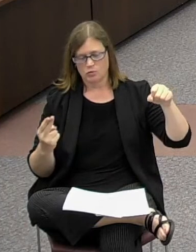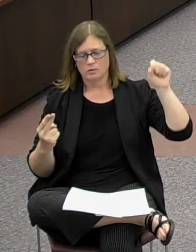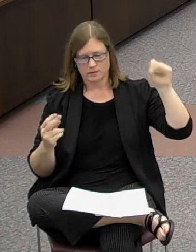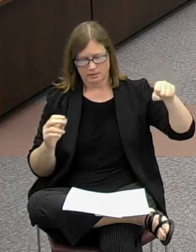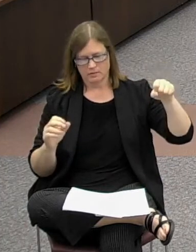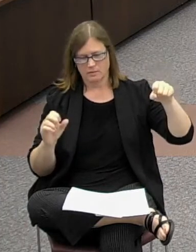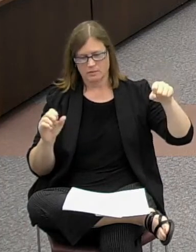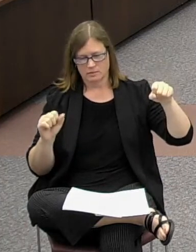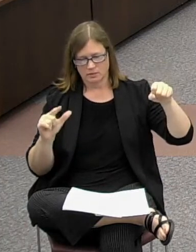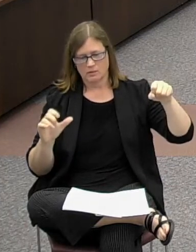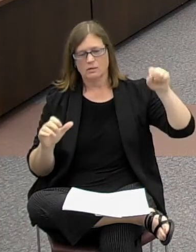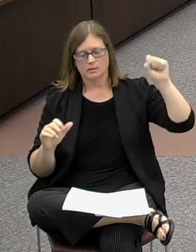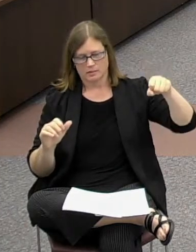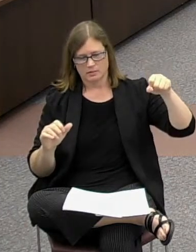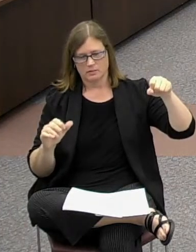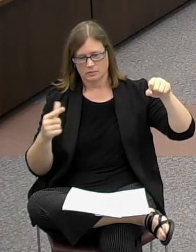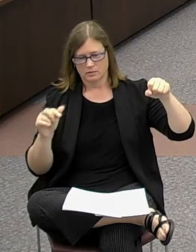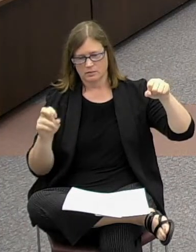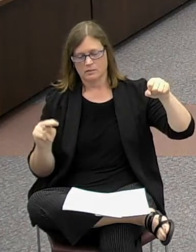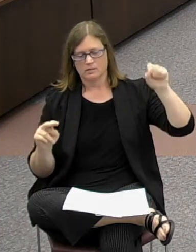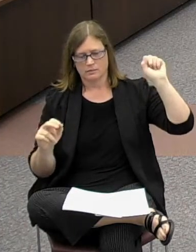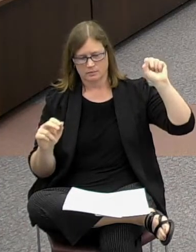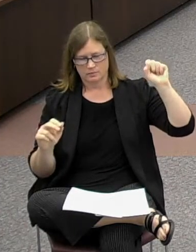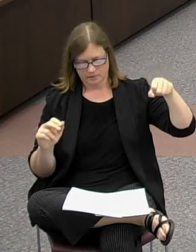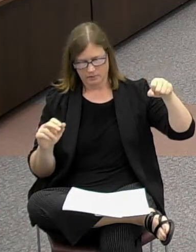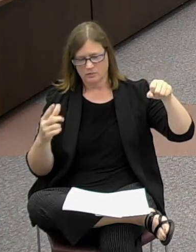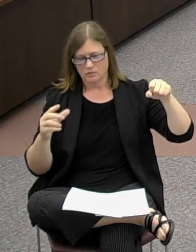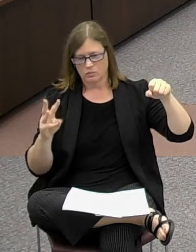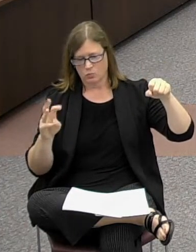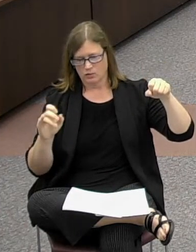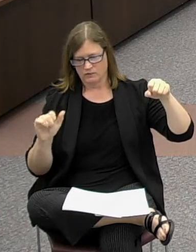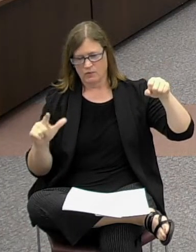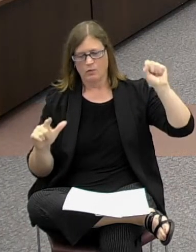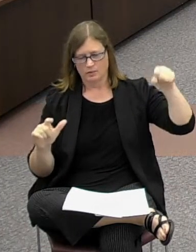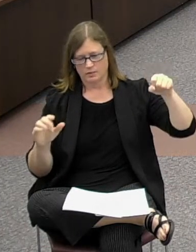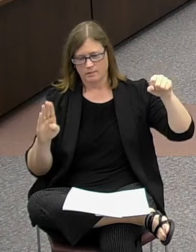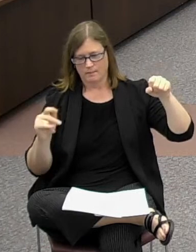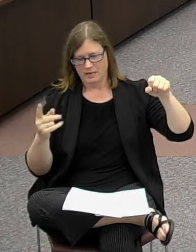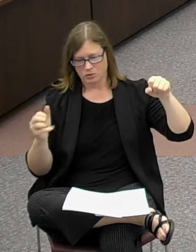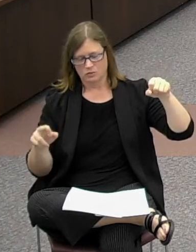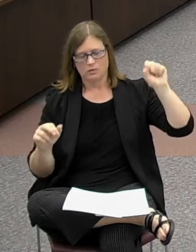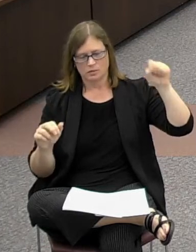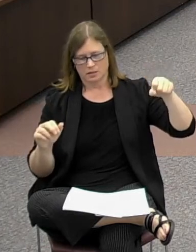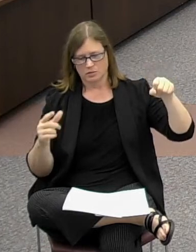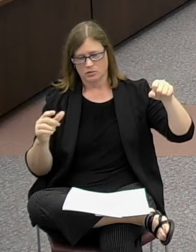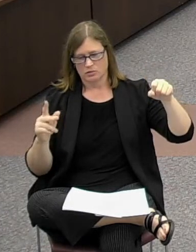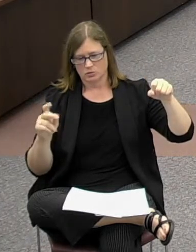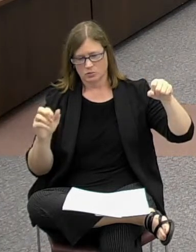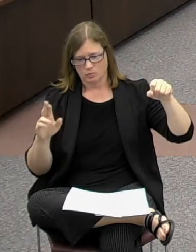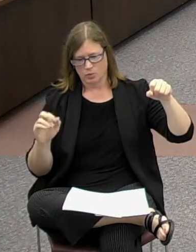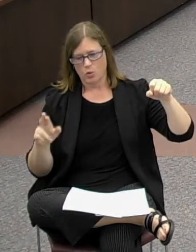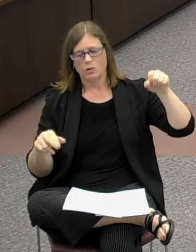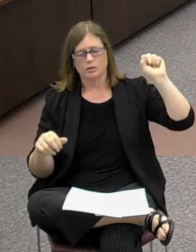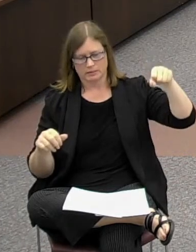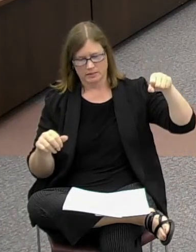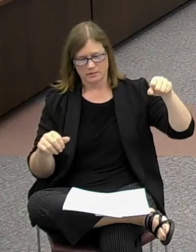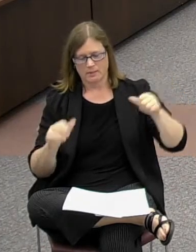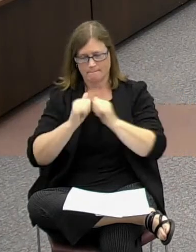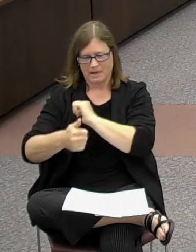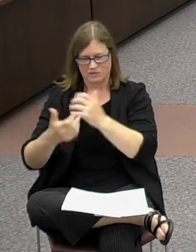Ms. Zine? Yes. Ms. Gillon? Yes. Mr. Westfall? Yes. Dr. Baxter? Yes. Mr. Herbert? Yes, item passes. Thank